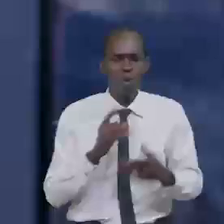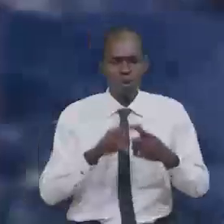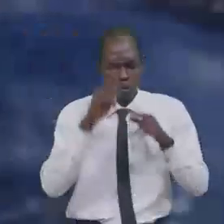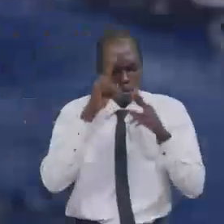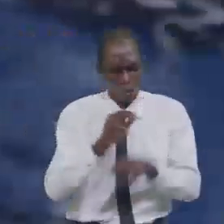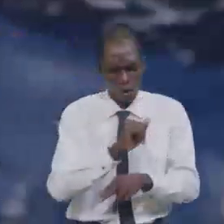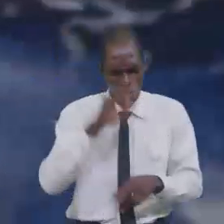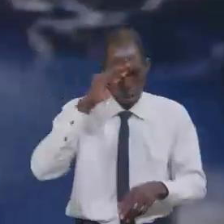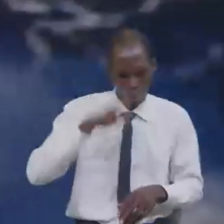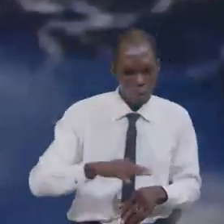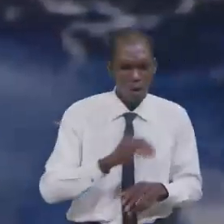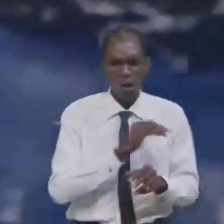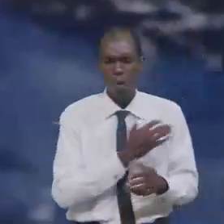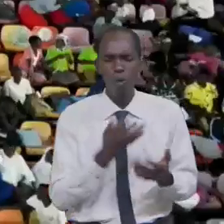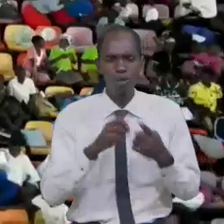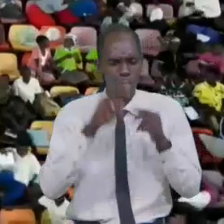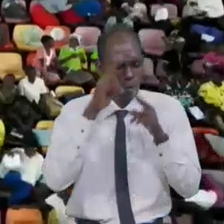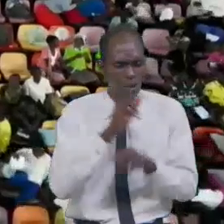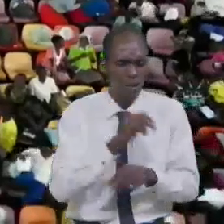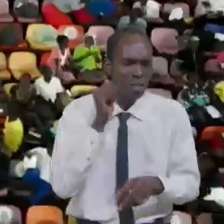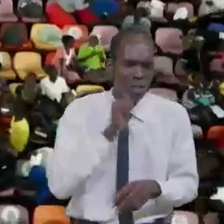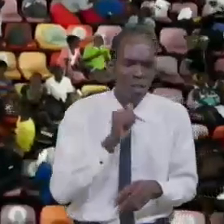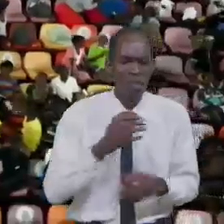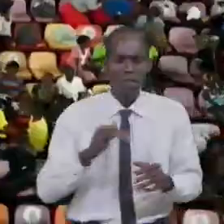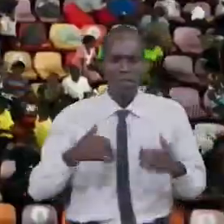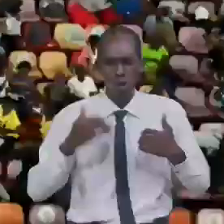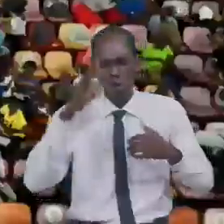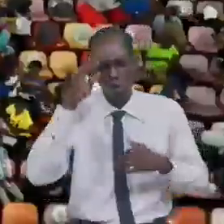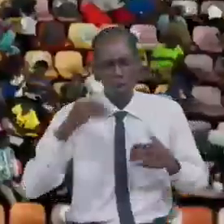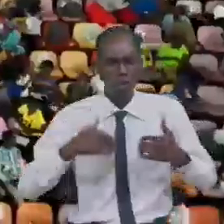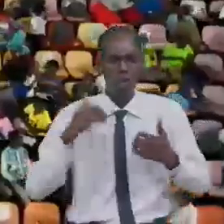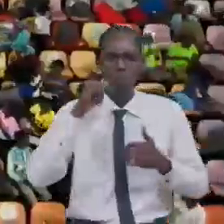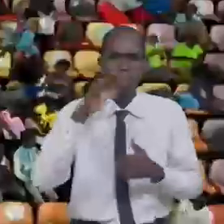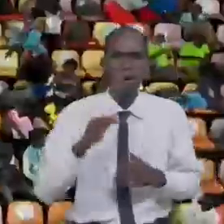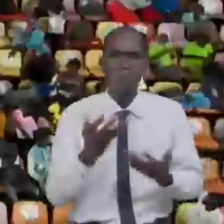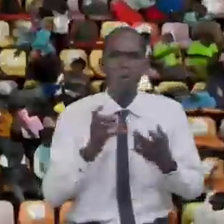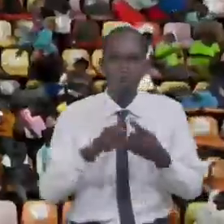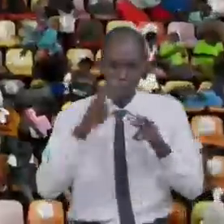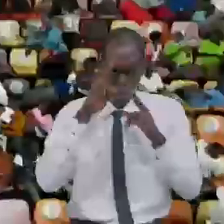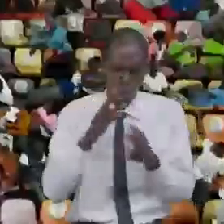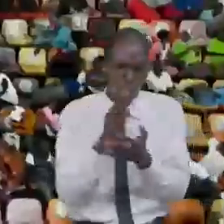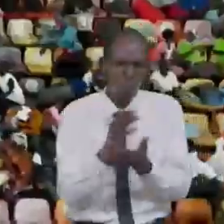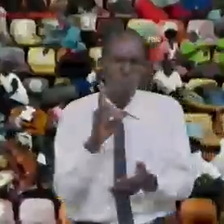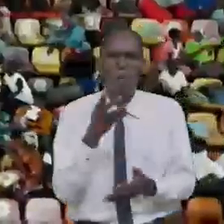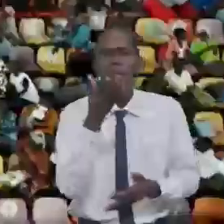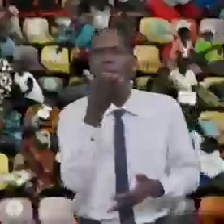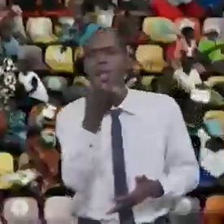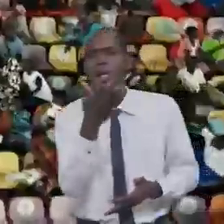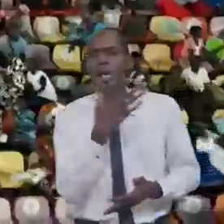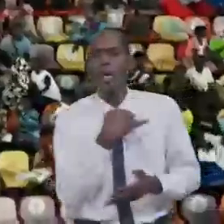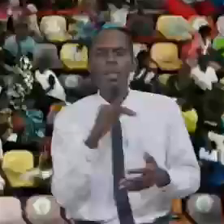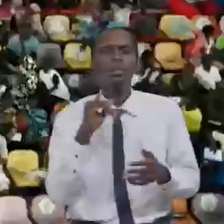a girl. I want to honor a young man, a young woman. I want to honor somebody there. And is asking